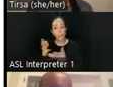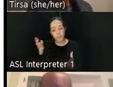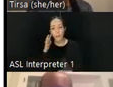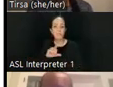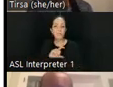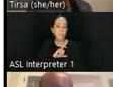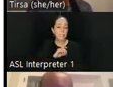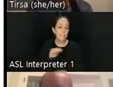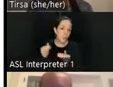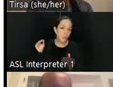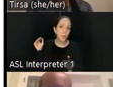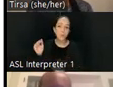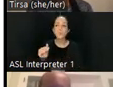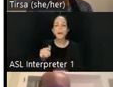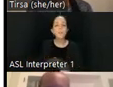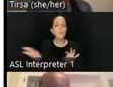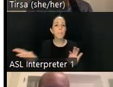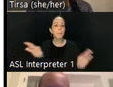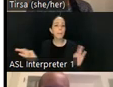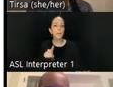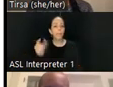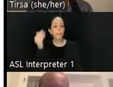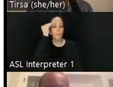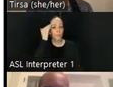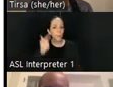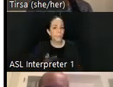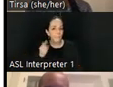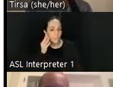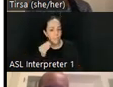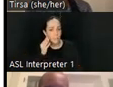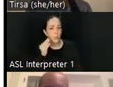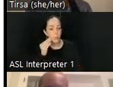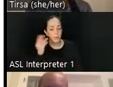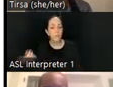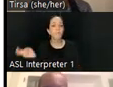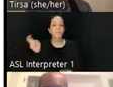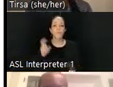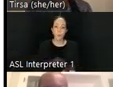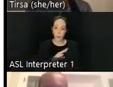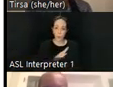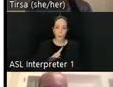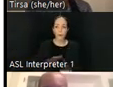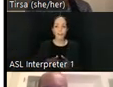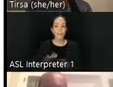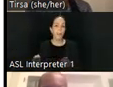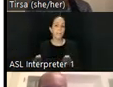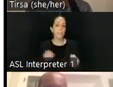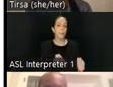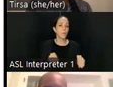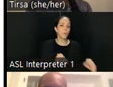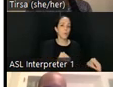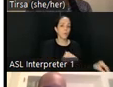like it's good representation. And then you just sort of fluctuates or goes down depending on sort of all sorts of